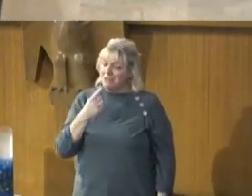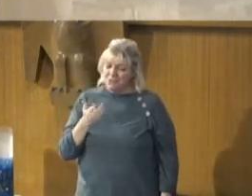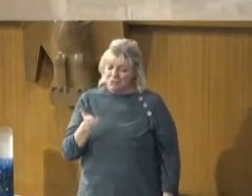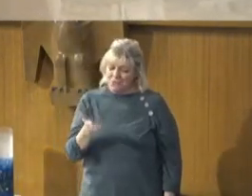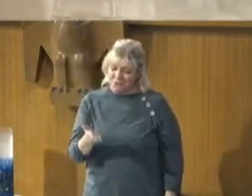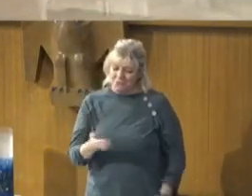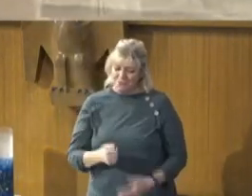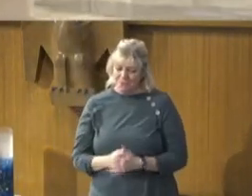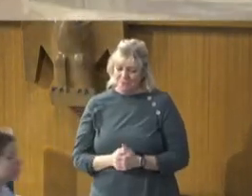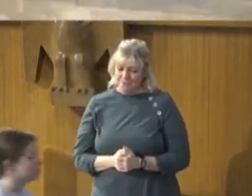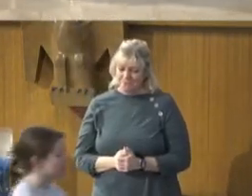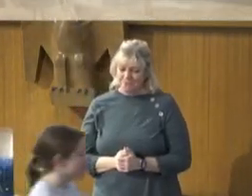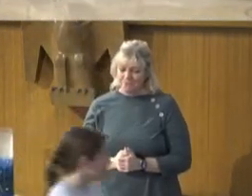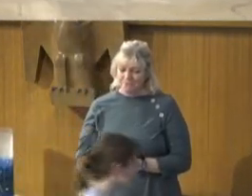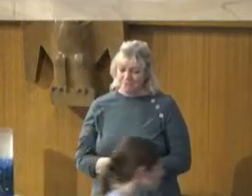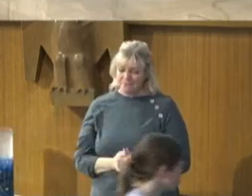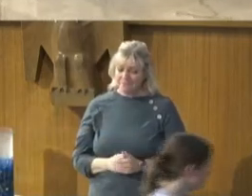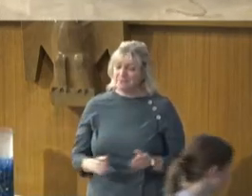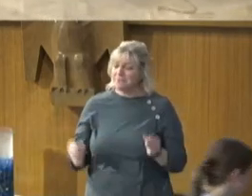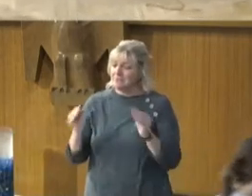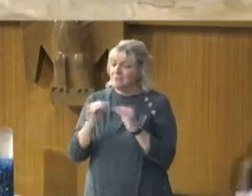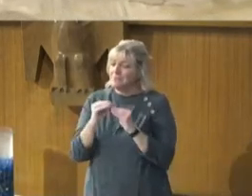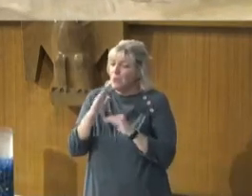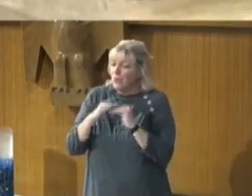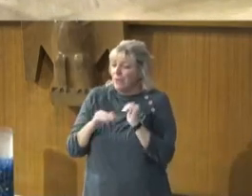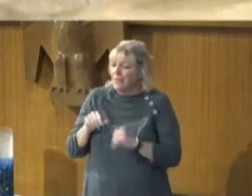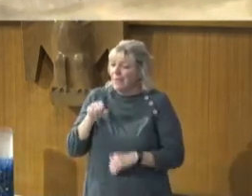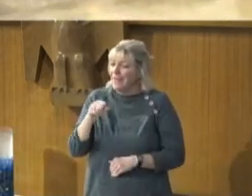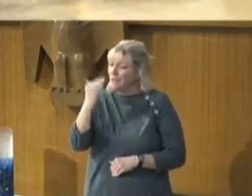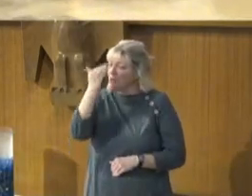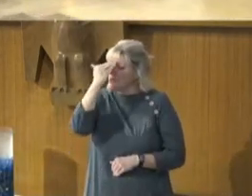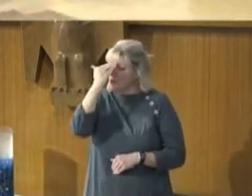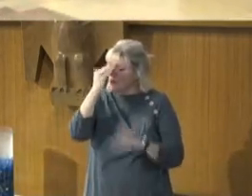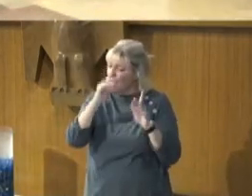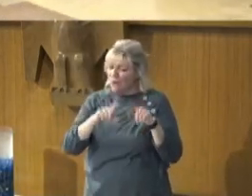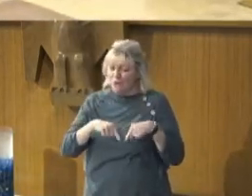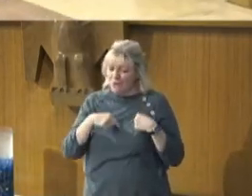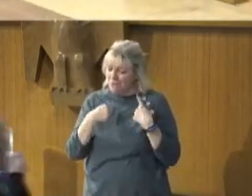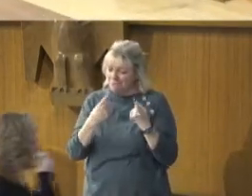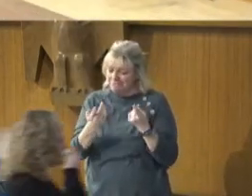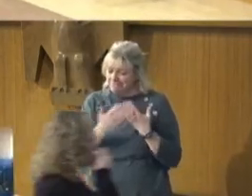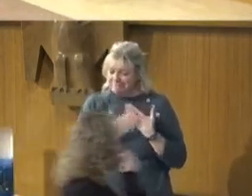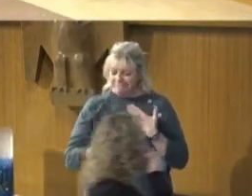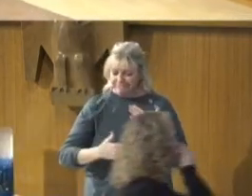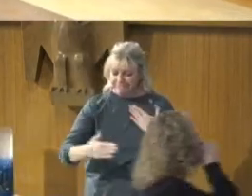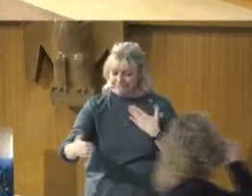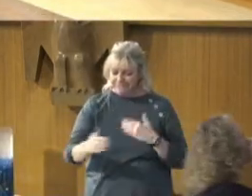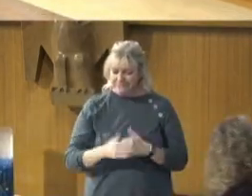You'll ever know when.